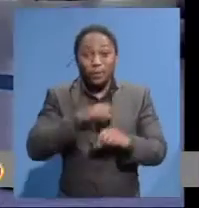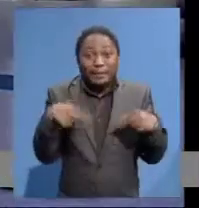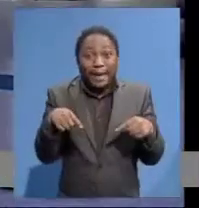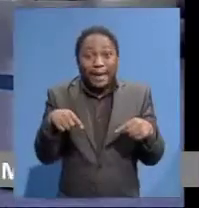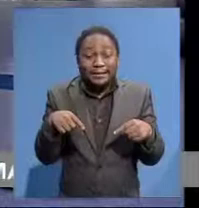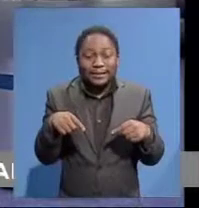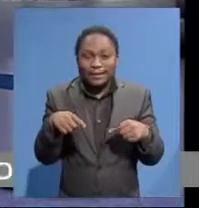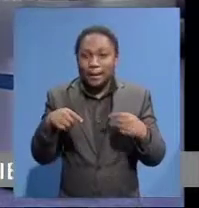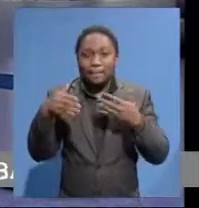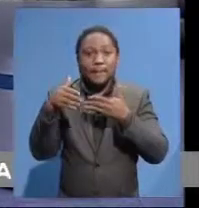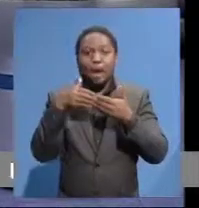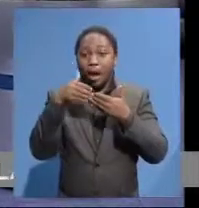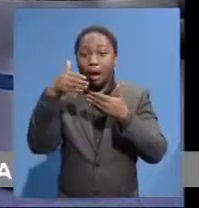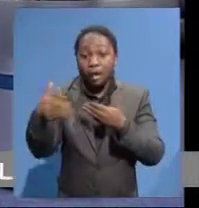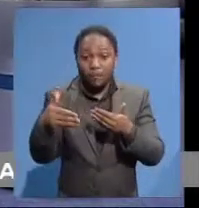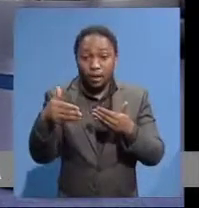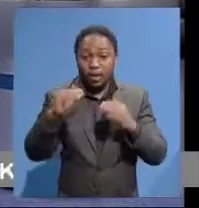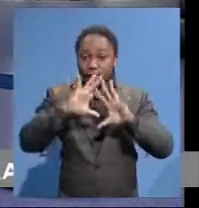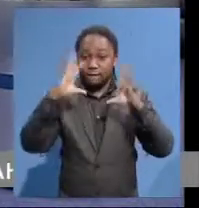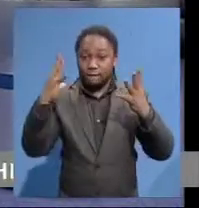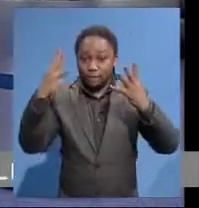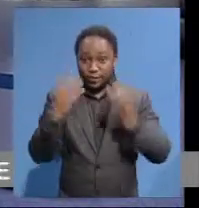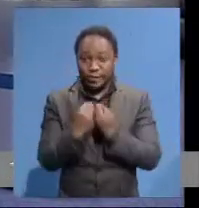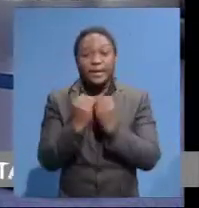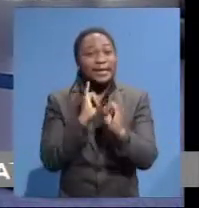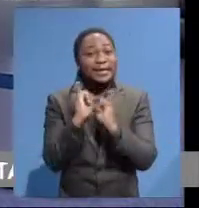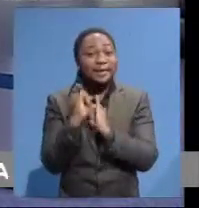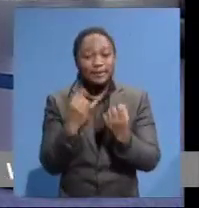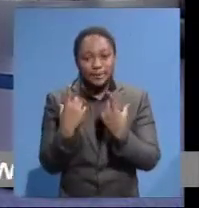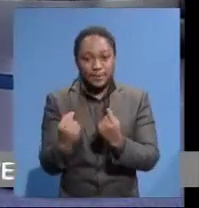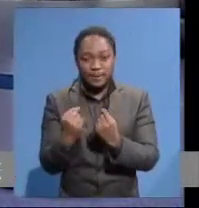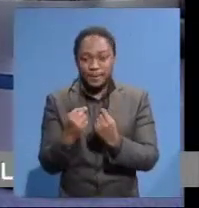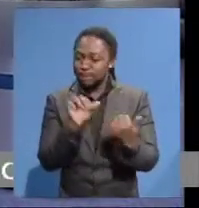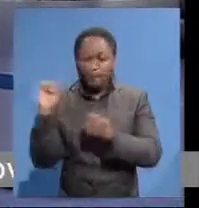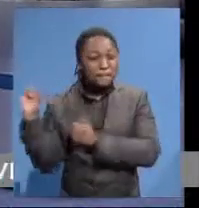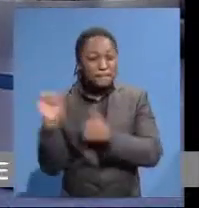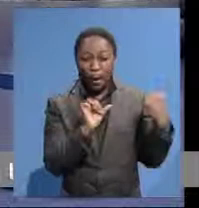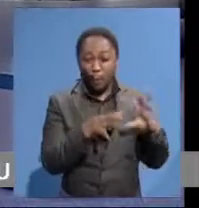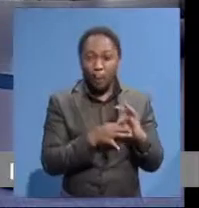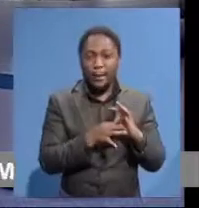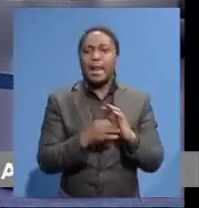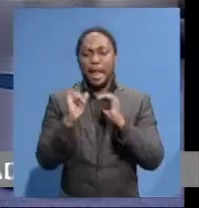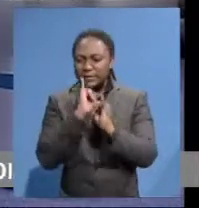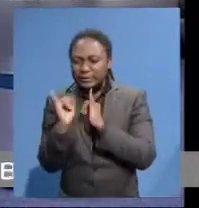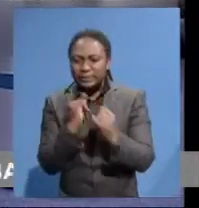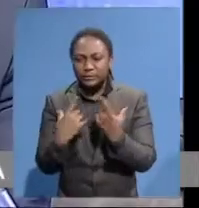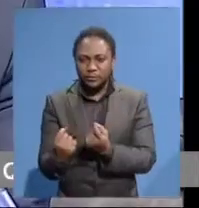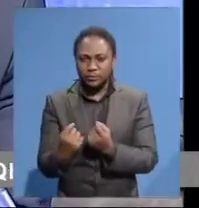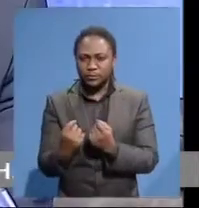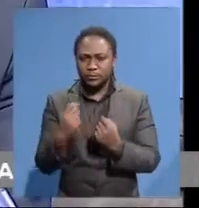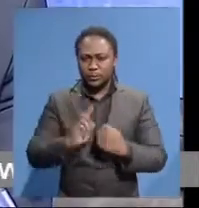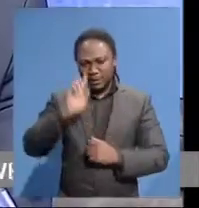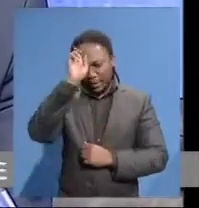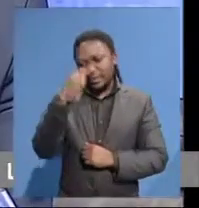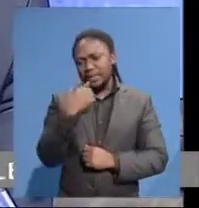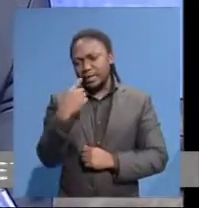But after the whole function and whatever, because we were to do an interview and run back home. And then as we were doing the interview, Tata said to